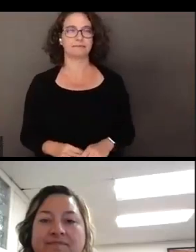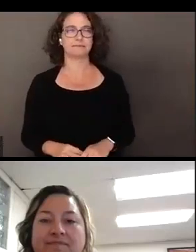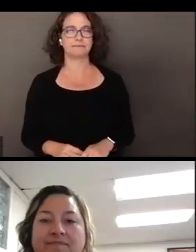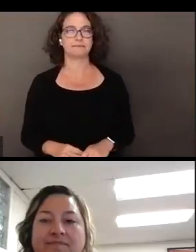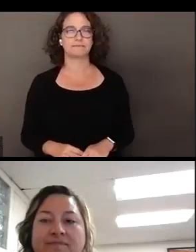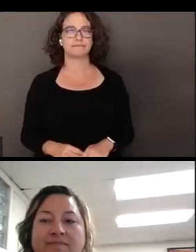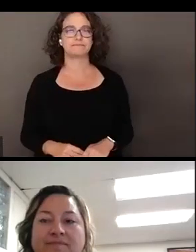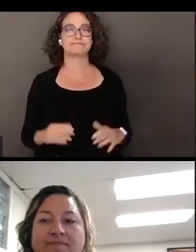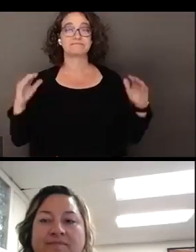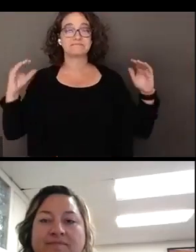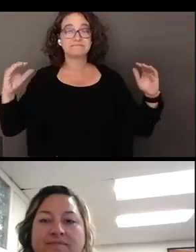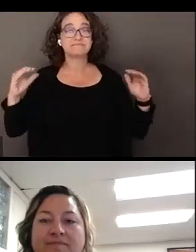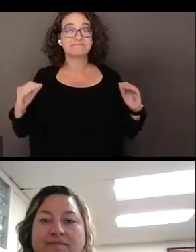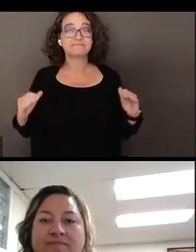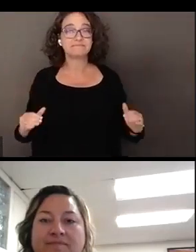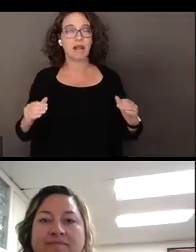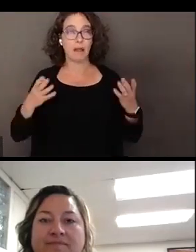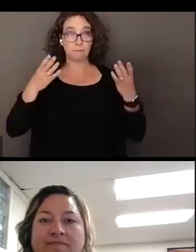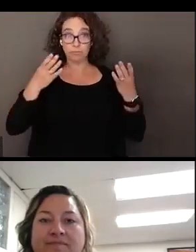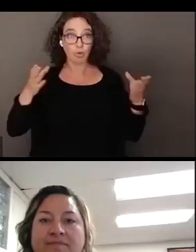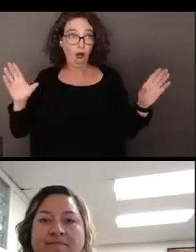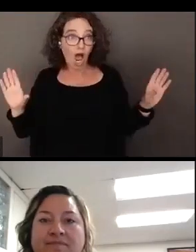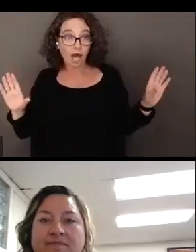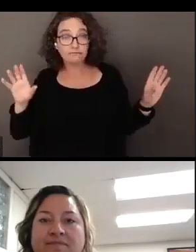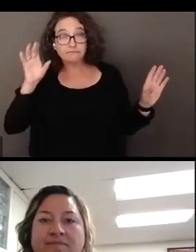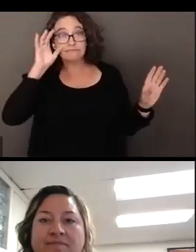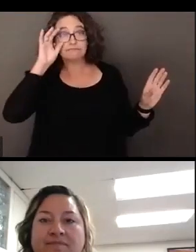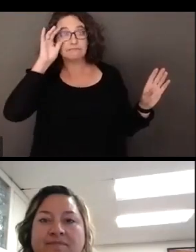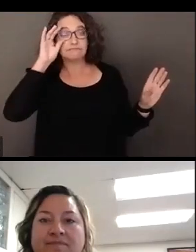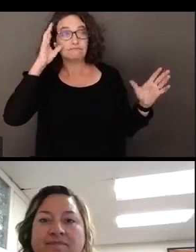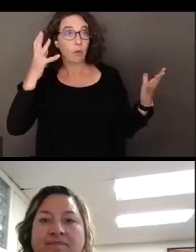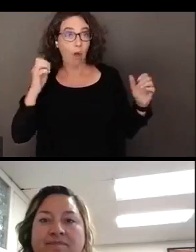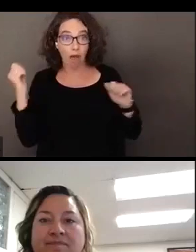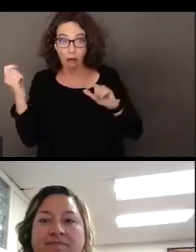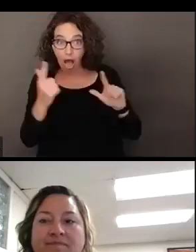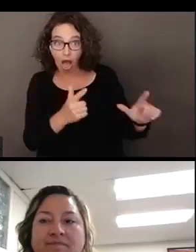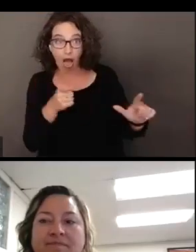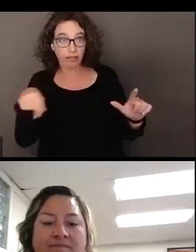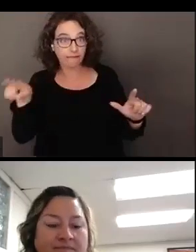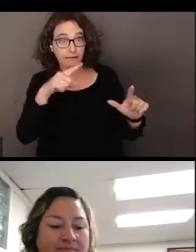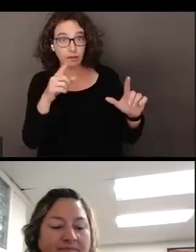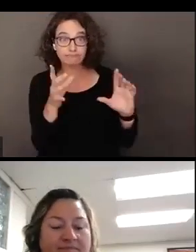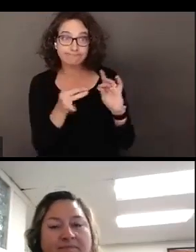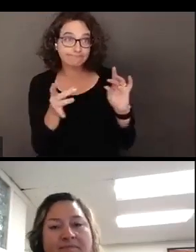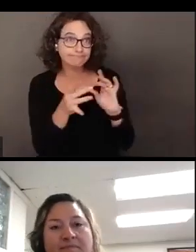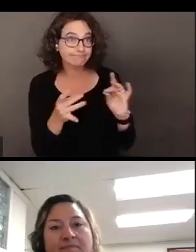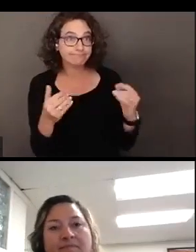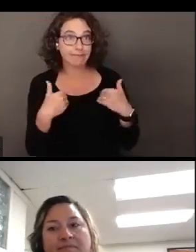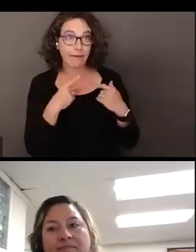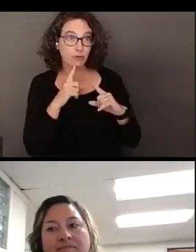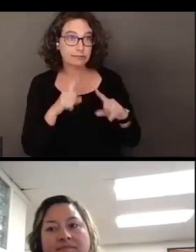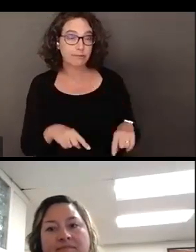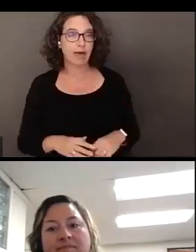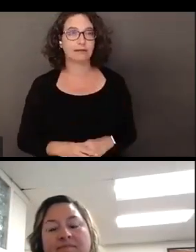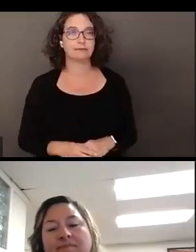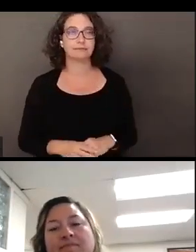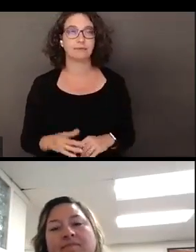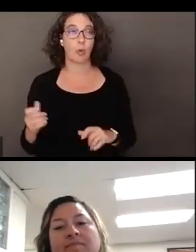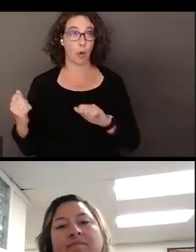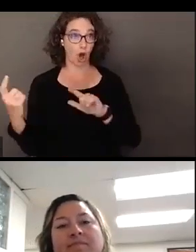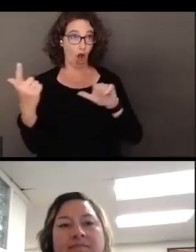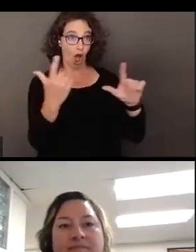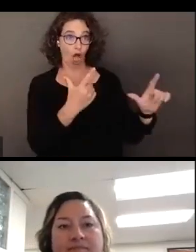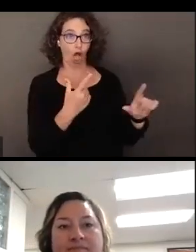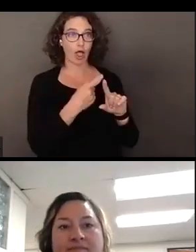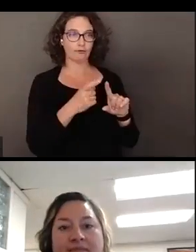So my next question is broad. So I'd like all of you to kind of jump in and give me a response. We're all from around